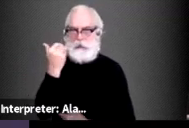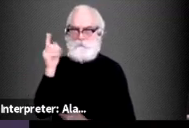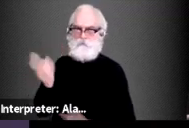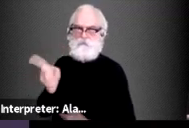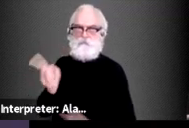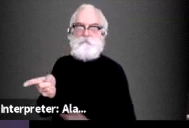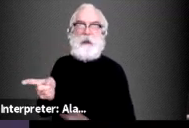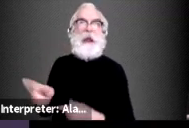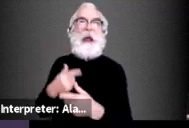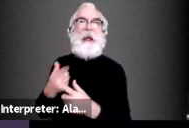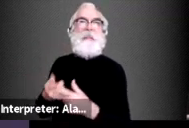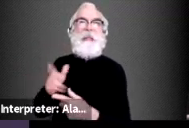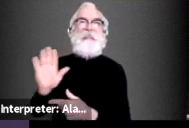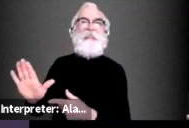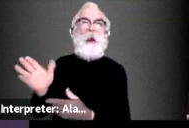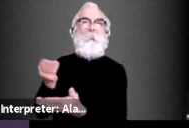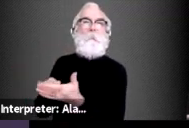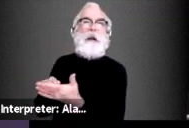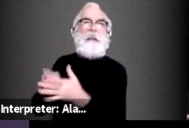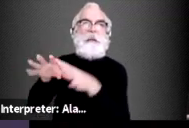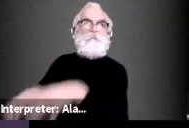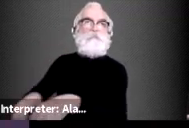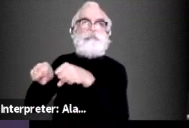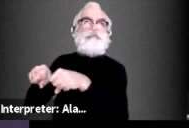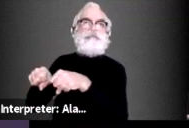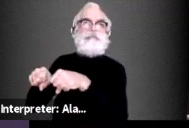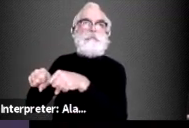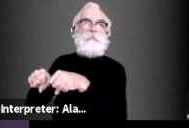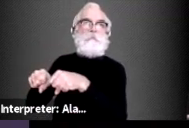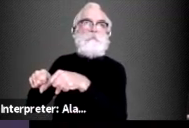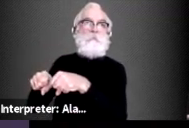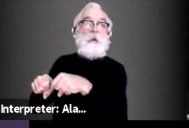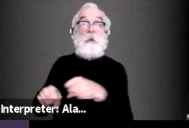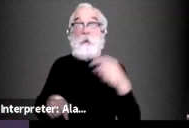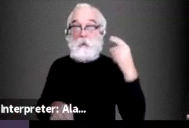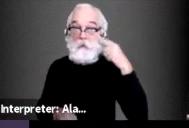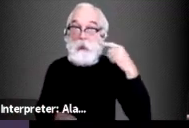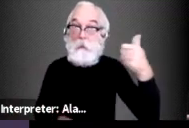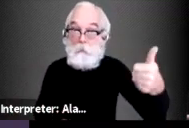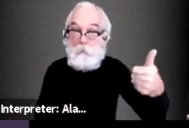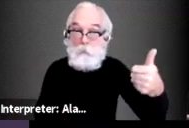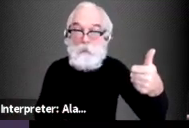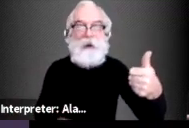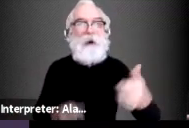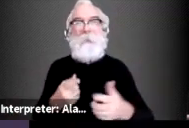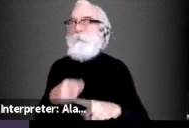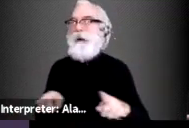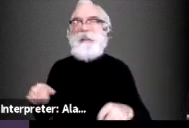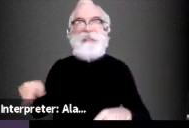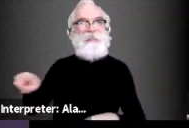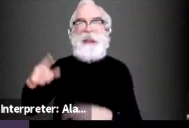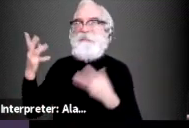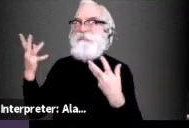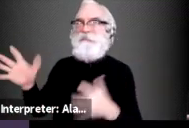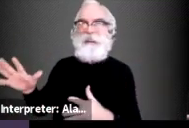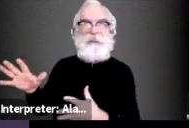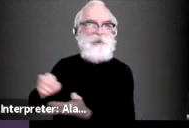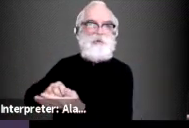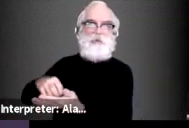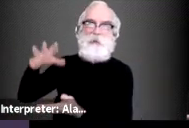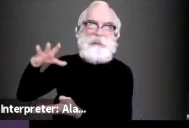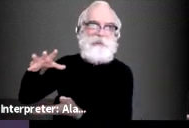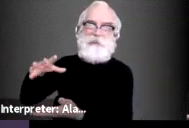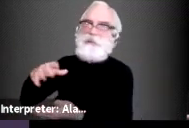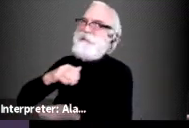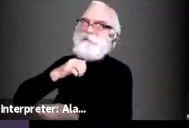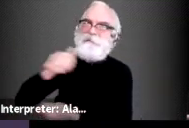their gains. Now, this sounds good, but since most of these men were already rich, few were ruined,